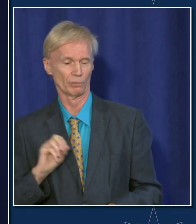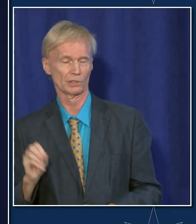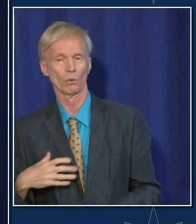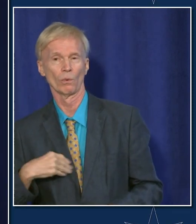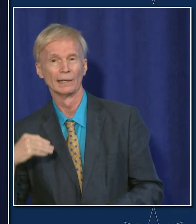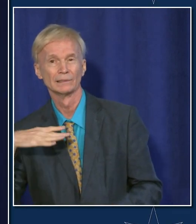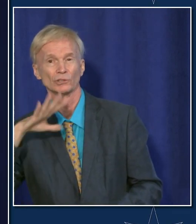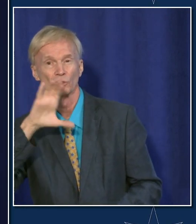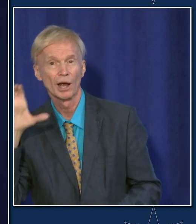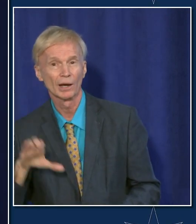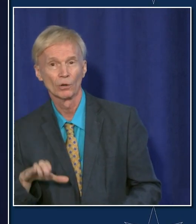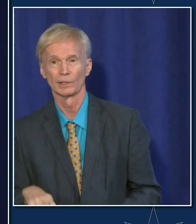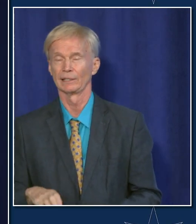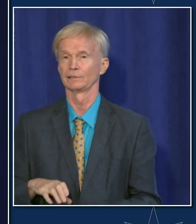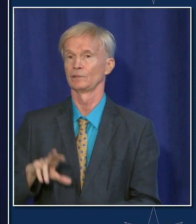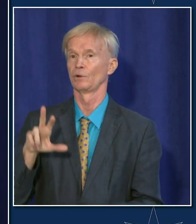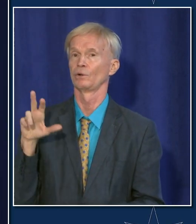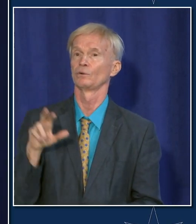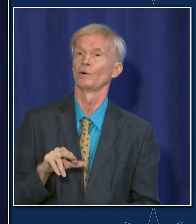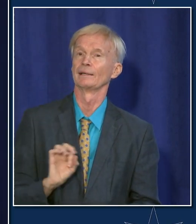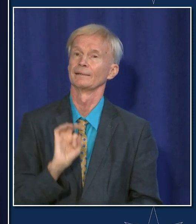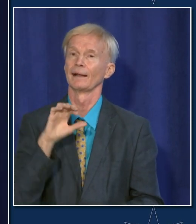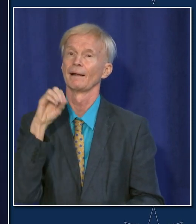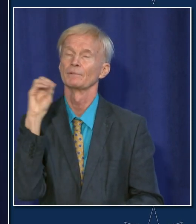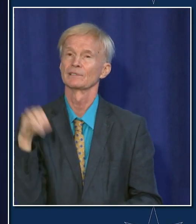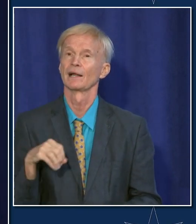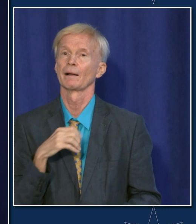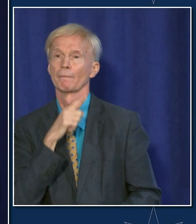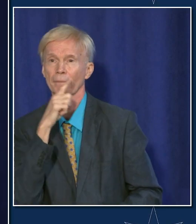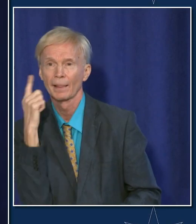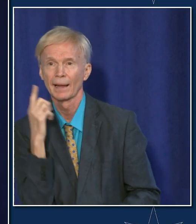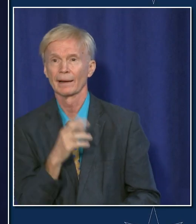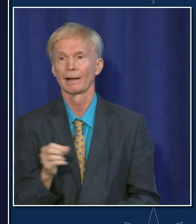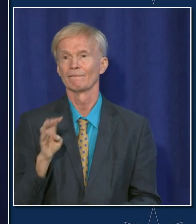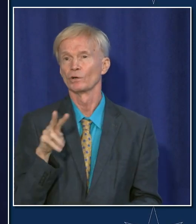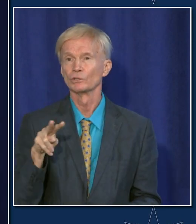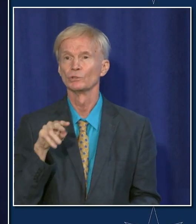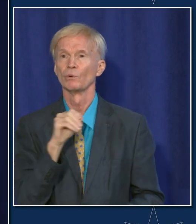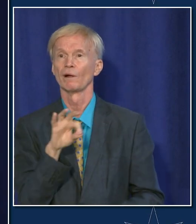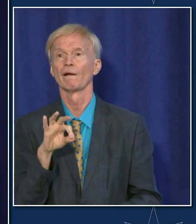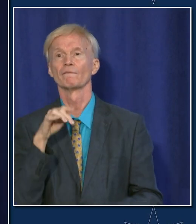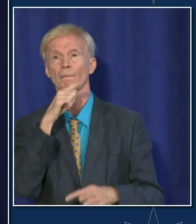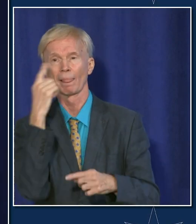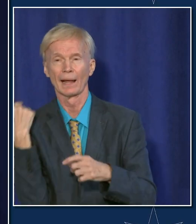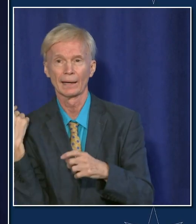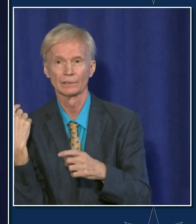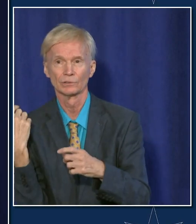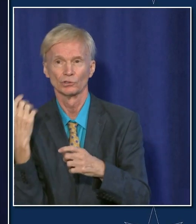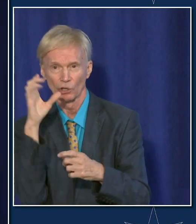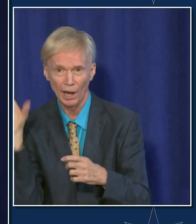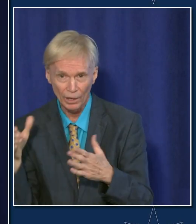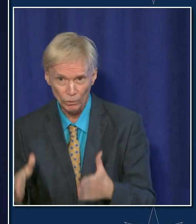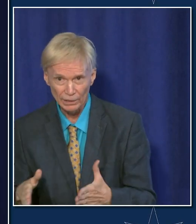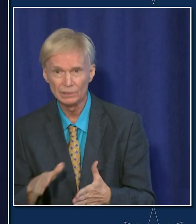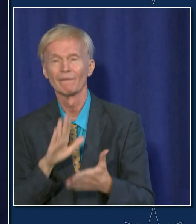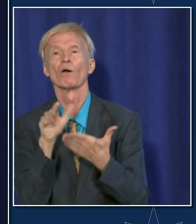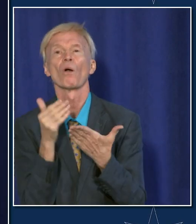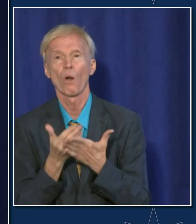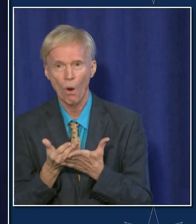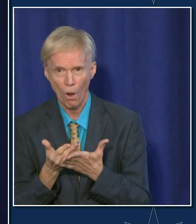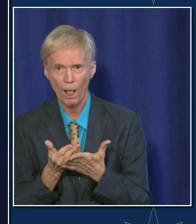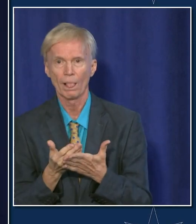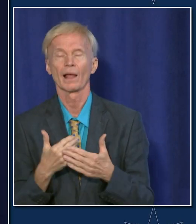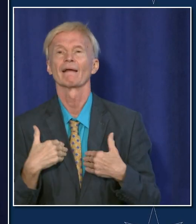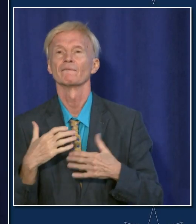white Chicagoans, about 51% of Latinx Chicagoans, and about 42% of Black Chicagoans of all ages have gotten at least that